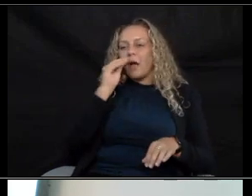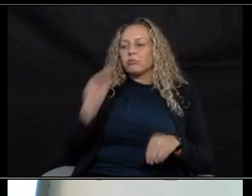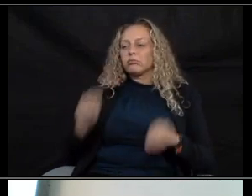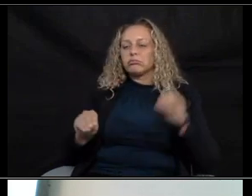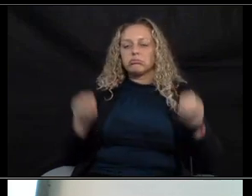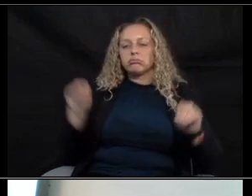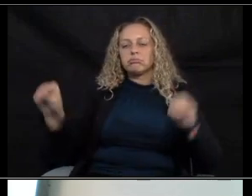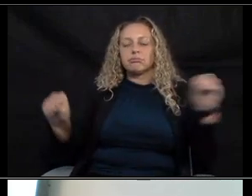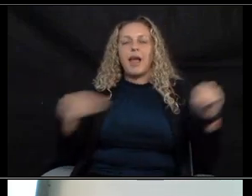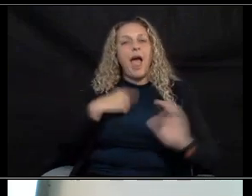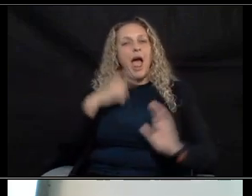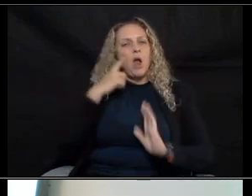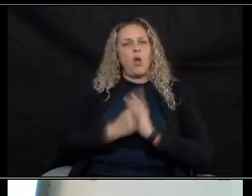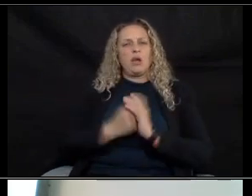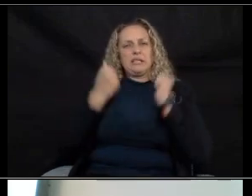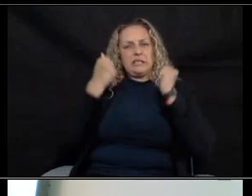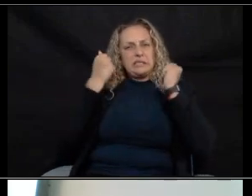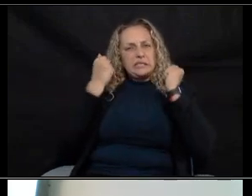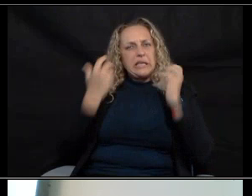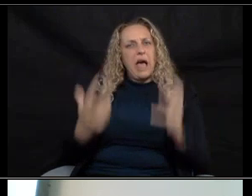there are several